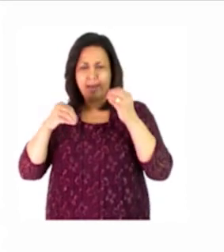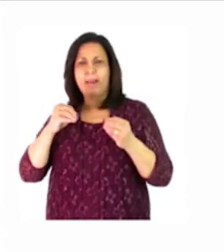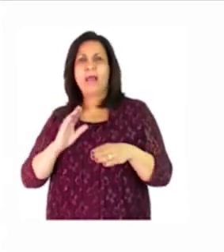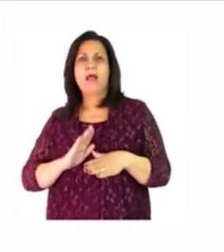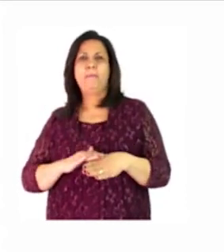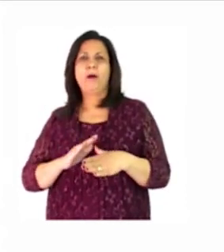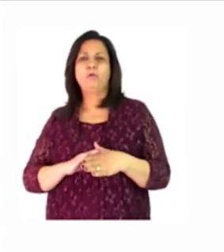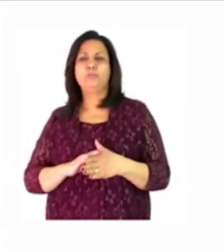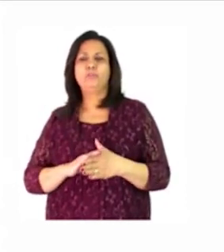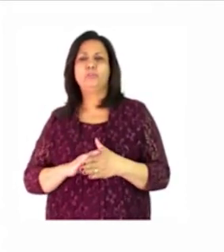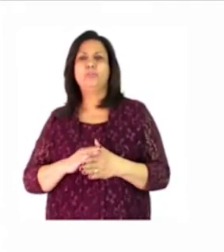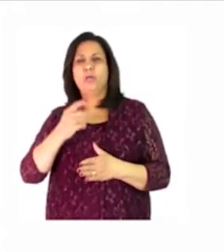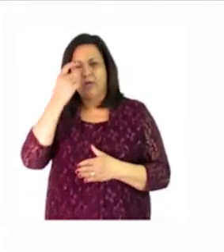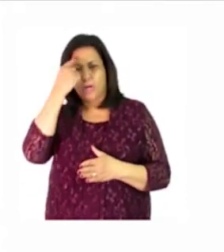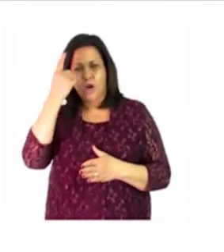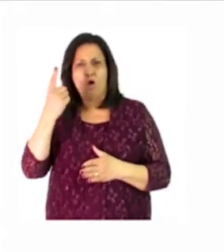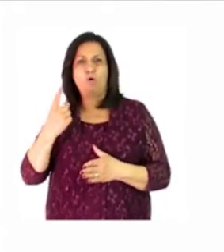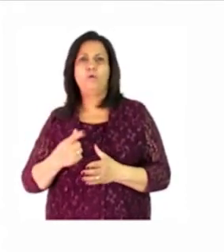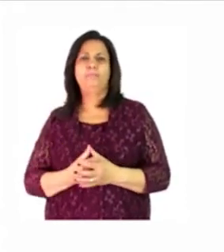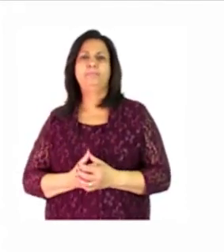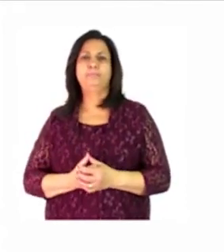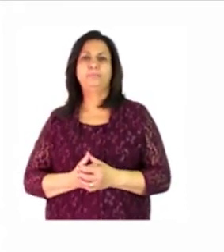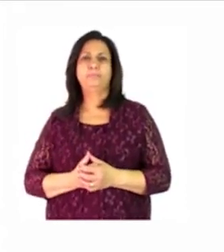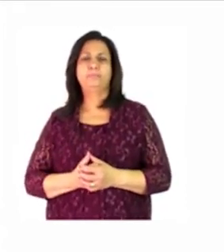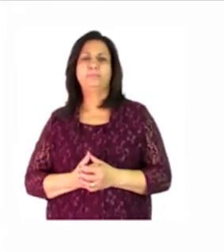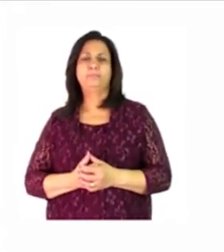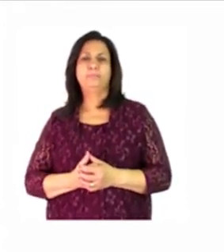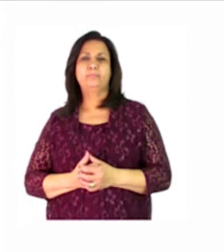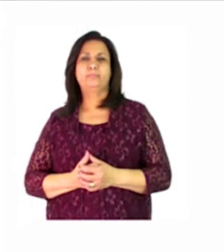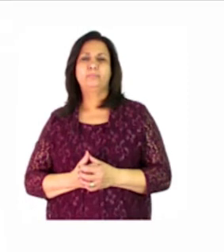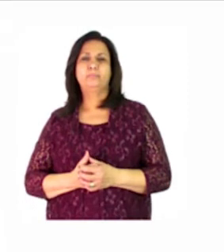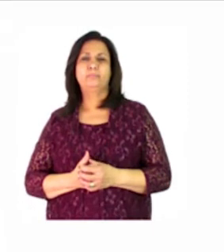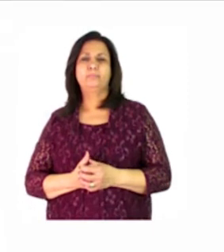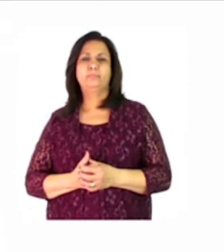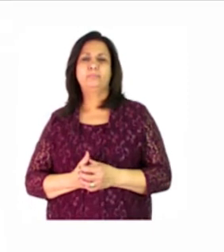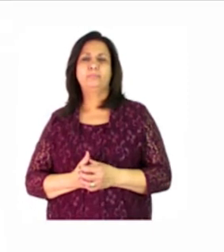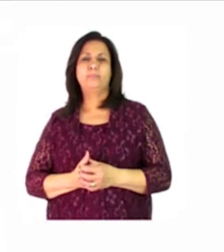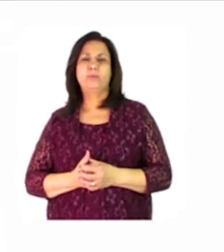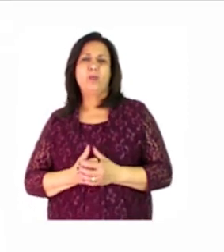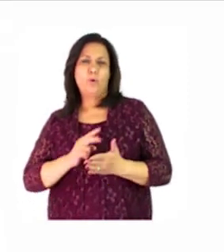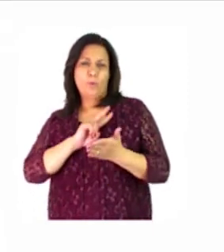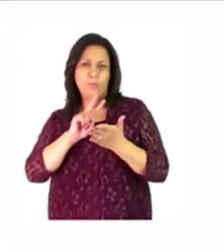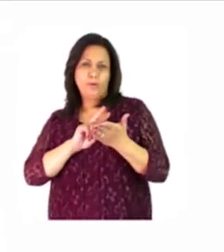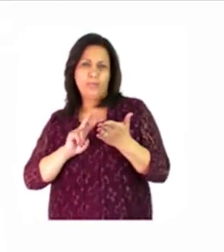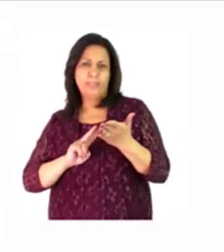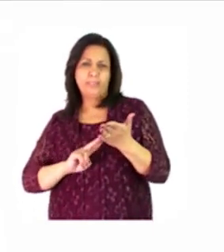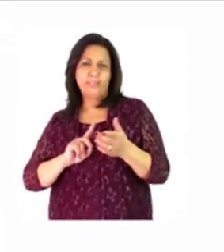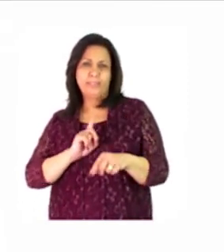o'clock. How do we read o'clock? Whenever we read the time